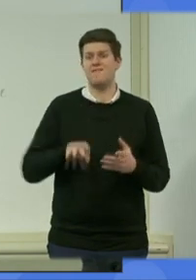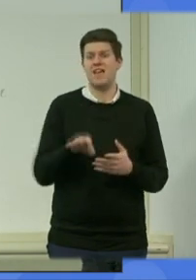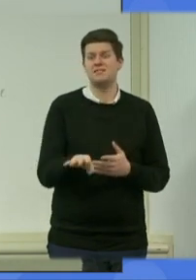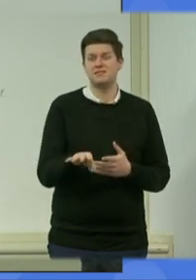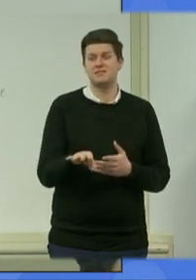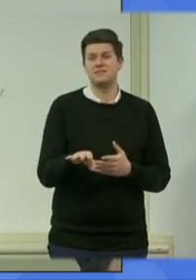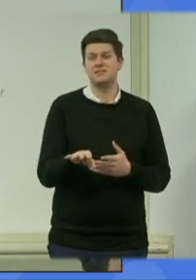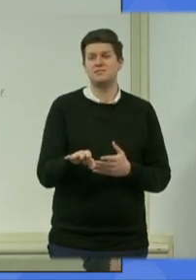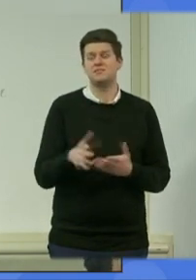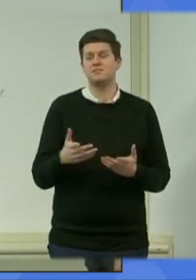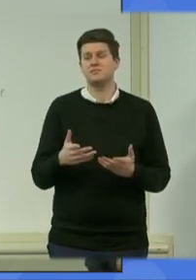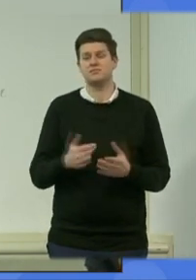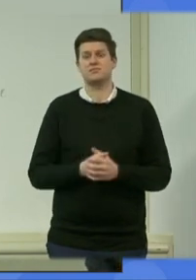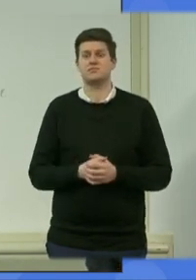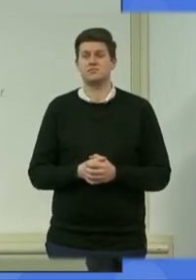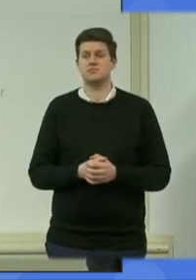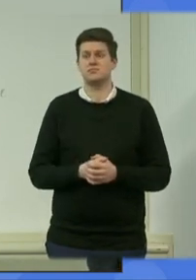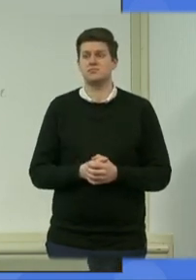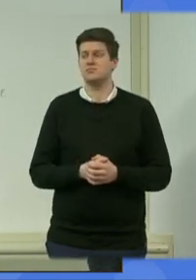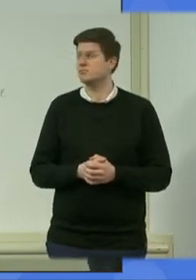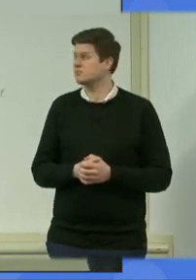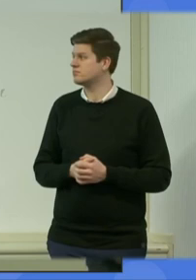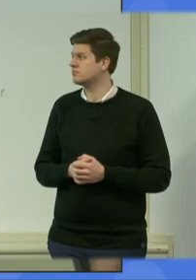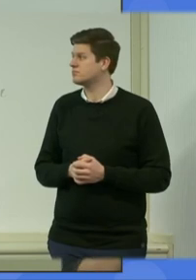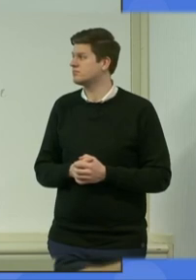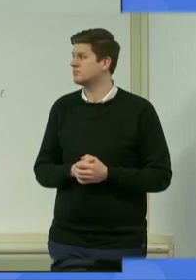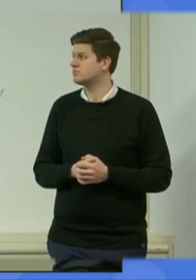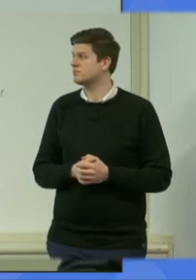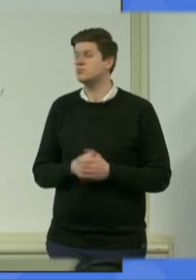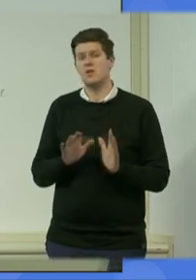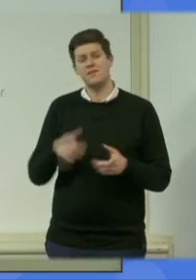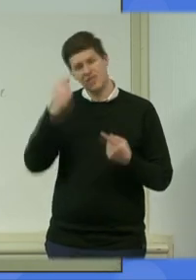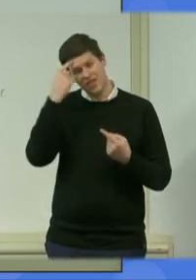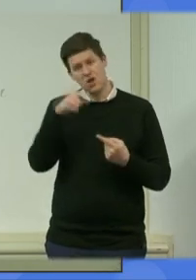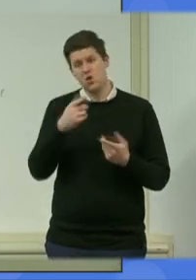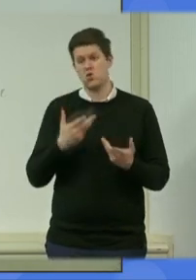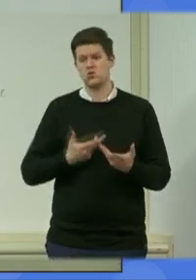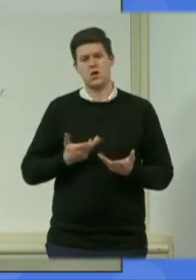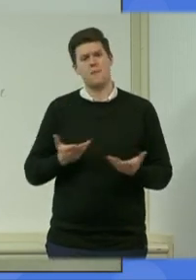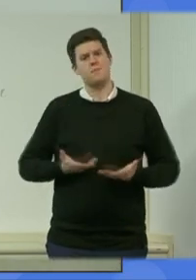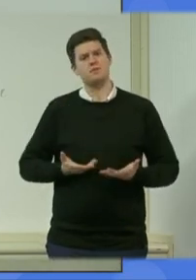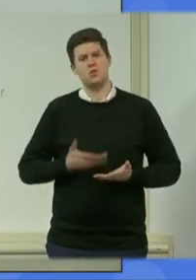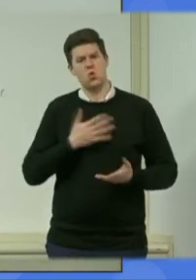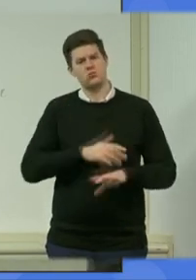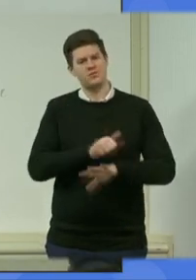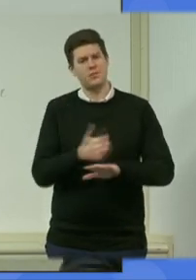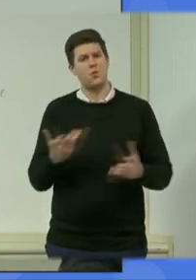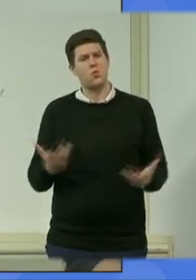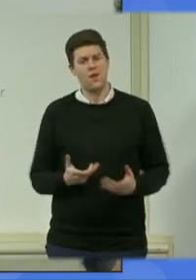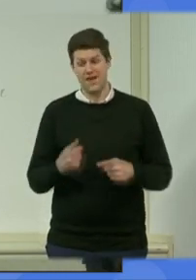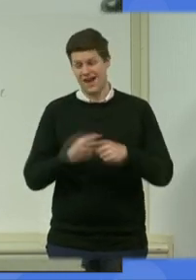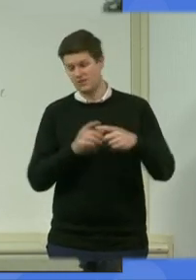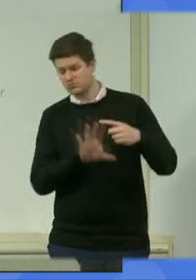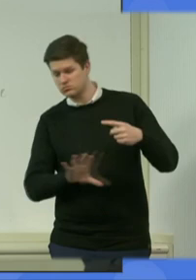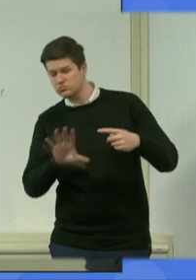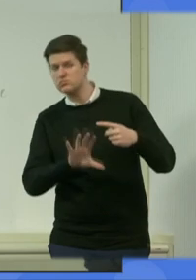in East Kilbride because it might be more efficient for them. That might or might not be the case, and there's lots of other factors. Tax competition is something that our members would